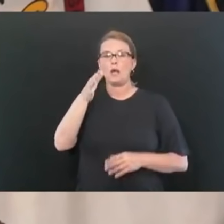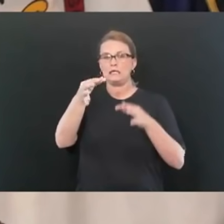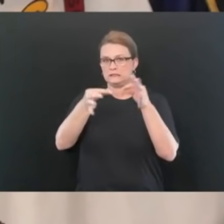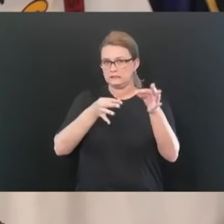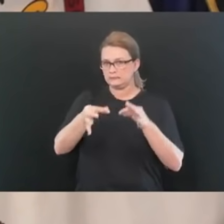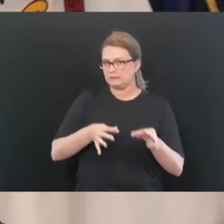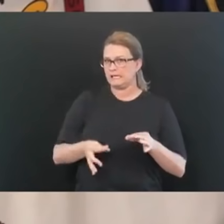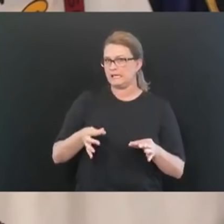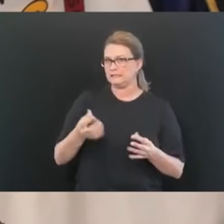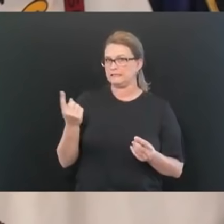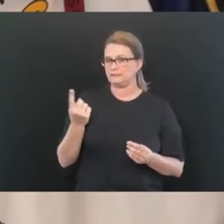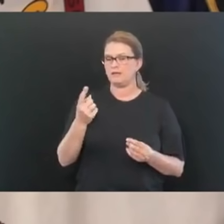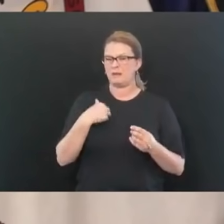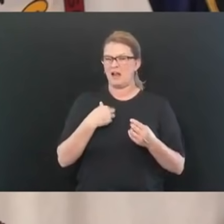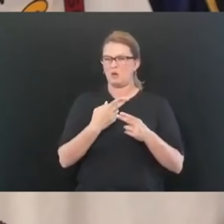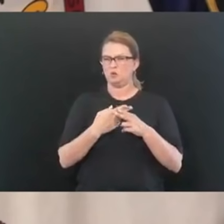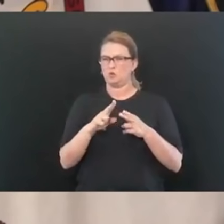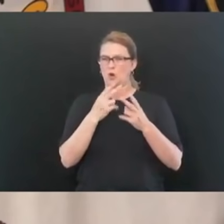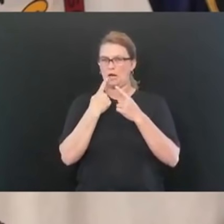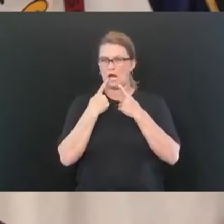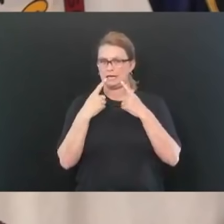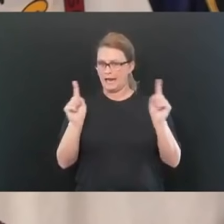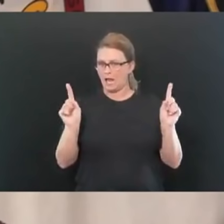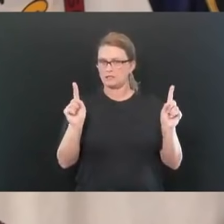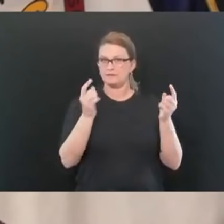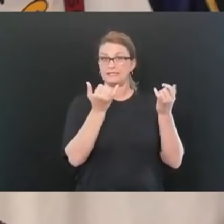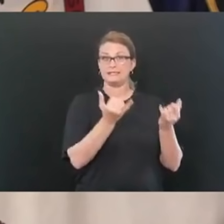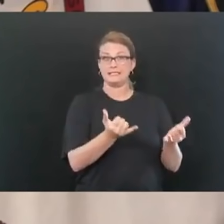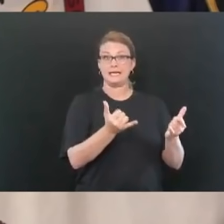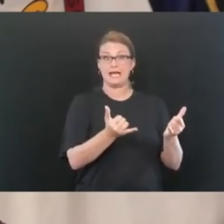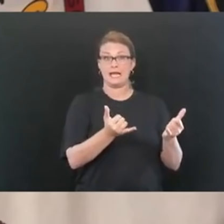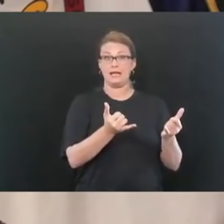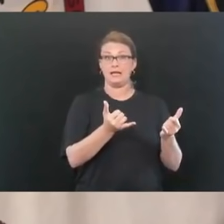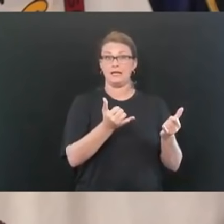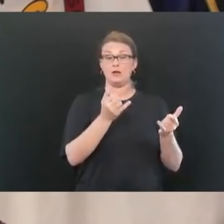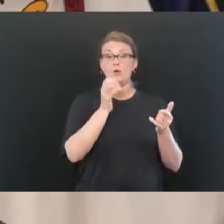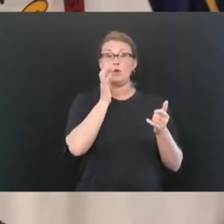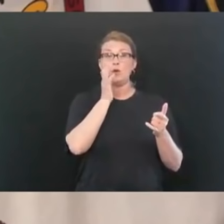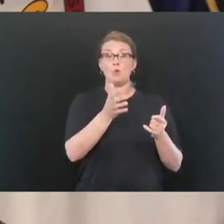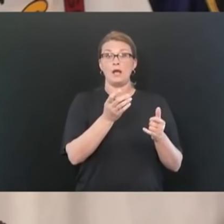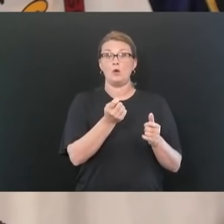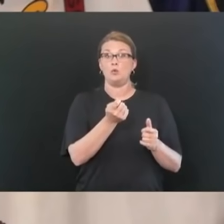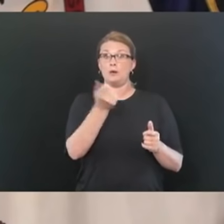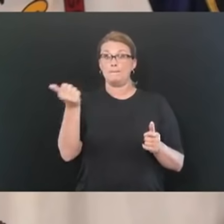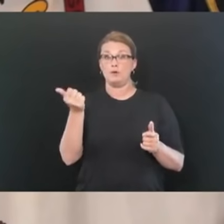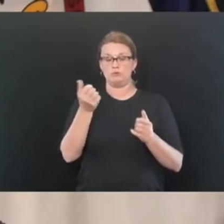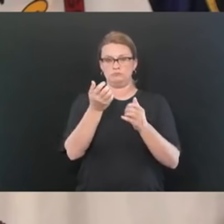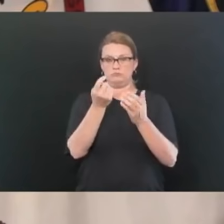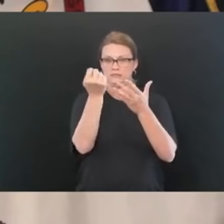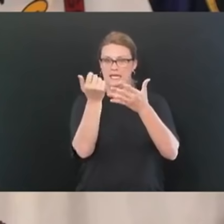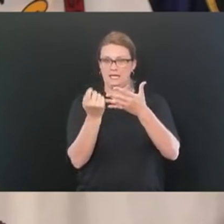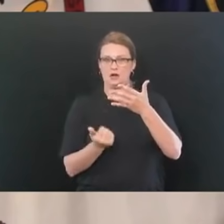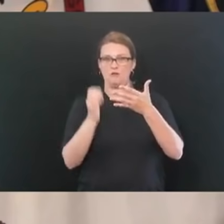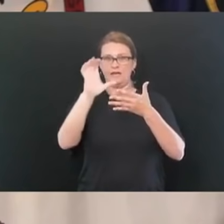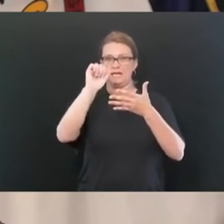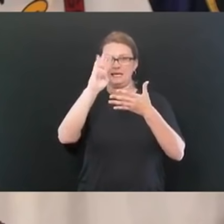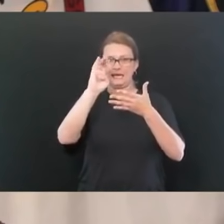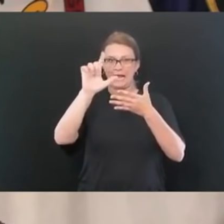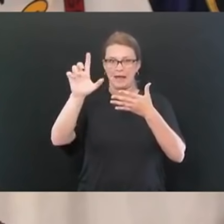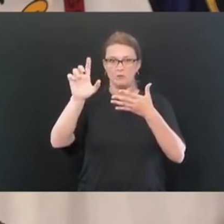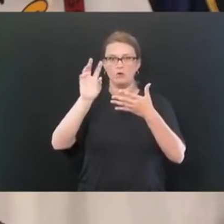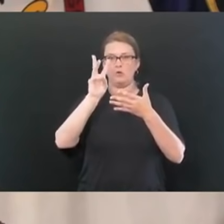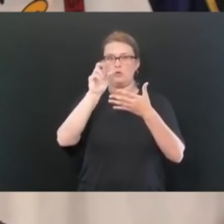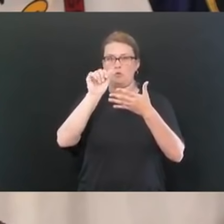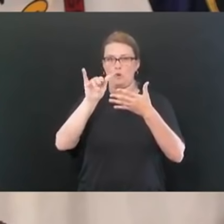I want to announce it just real quick. Today we are removing Cabell, Wayne, and Wood counties from the hotspot